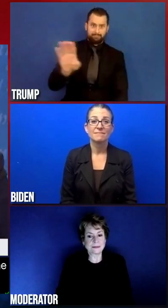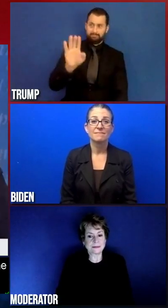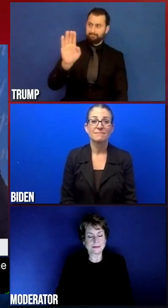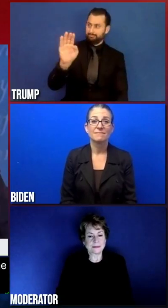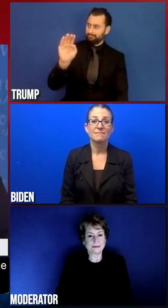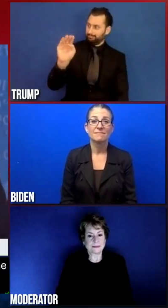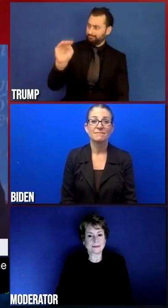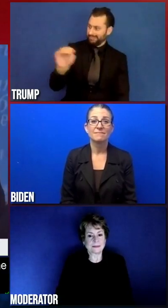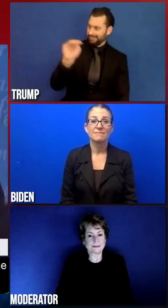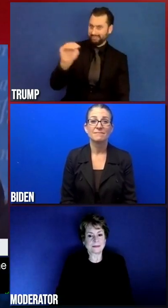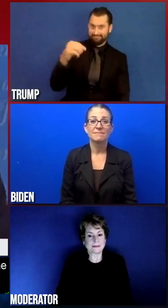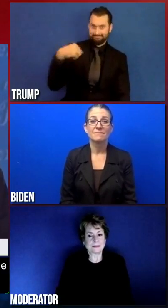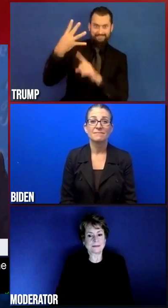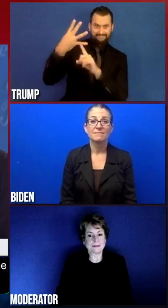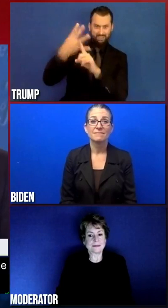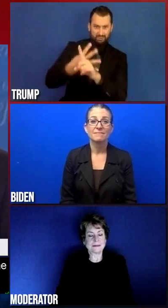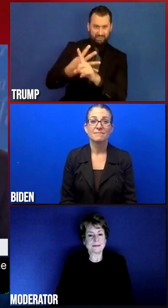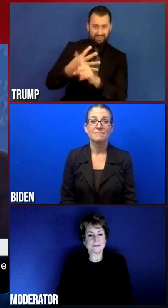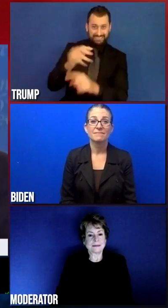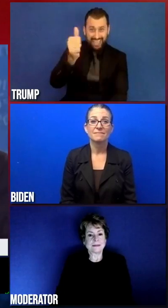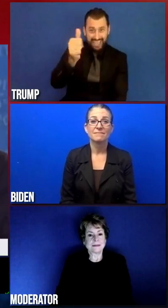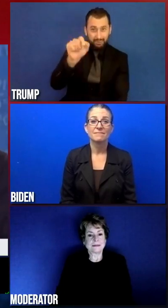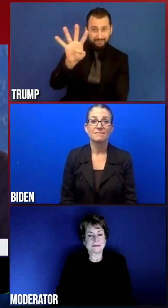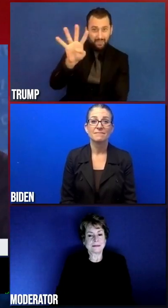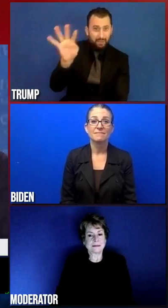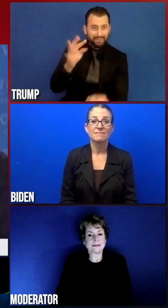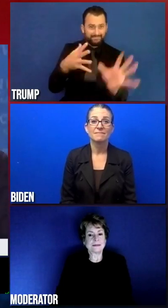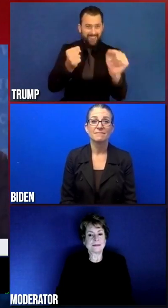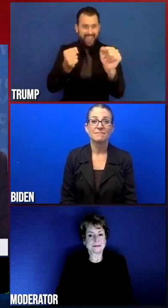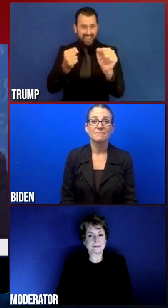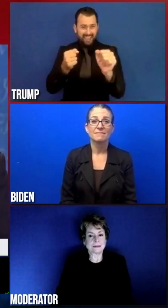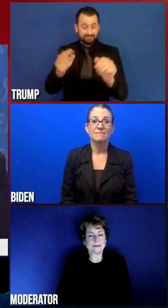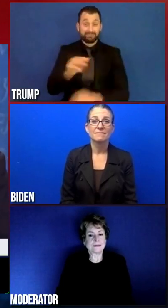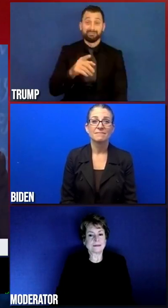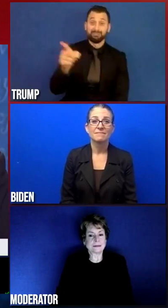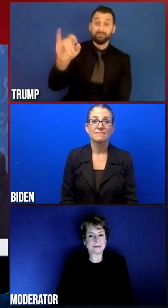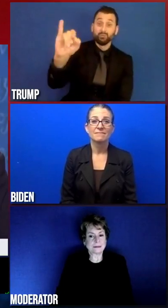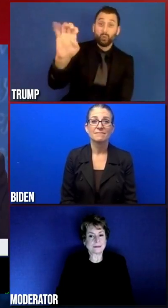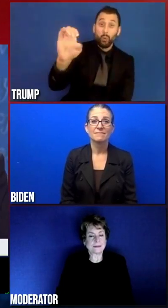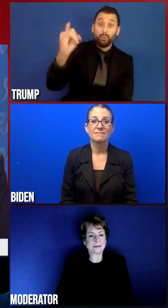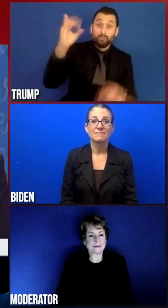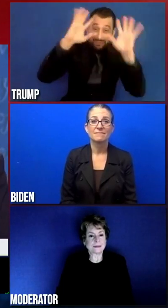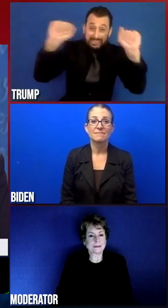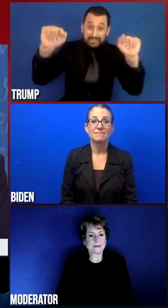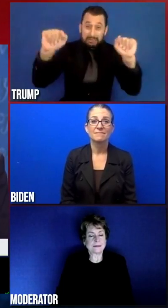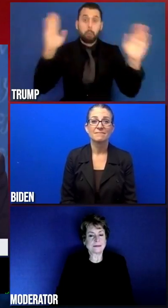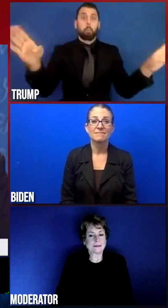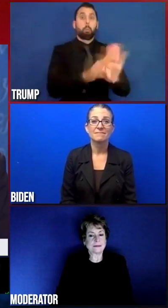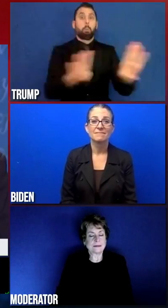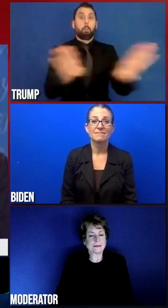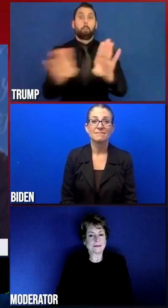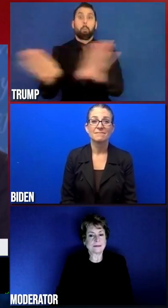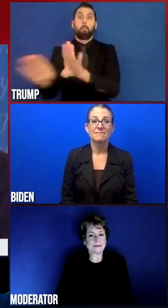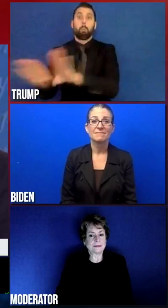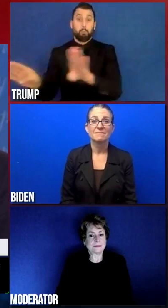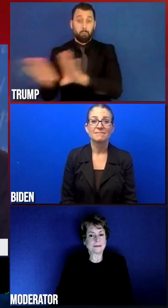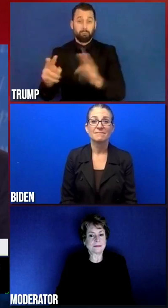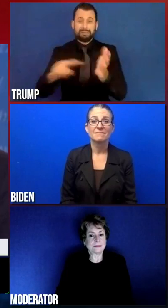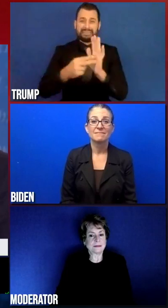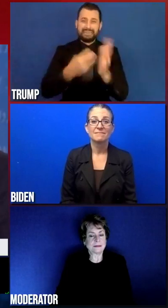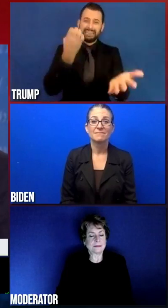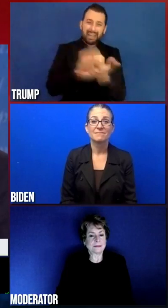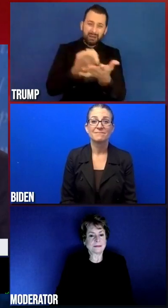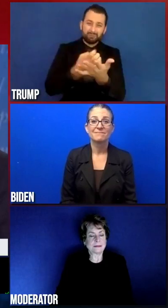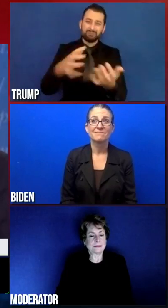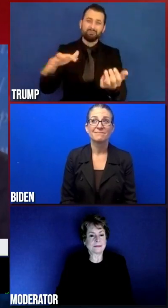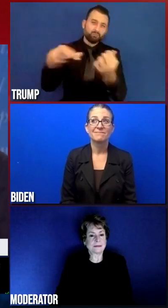will destroy this country. You know, a lot of people, between drugs and alcohol and depression, when you start shutting it down, you take a look at what's